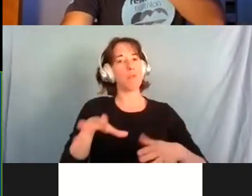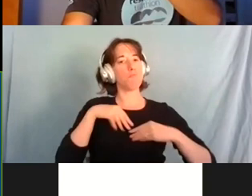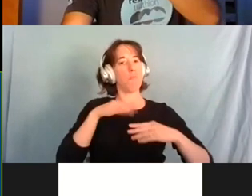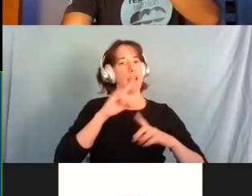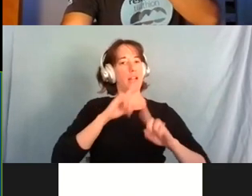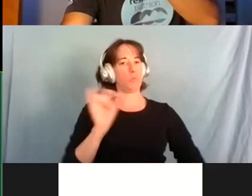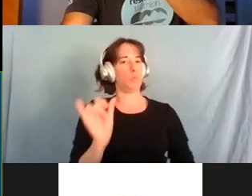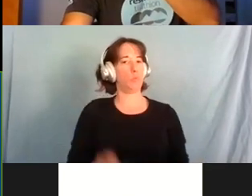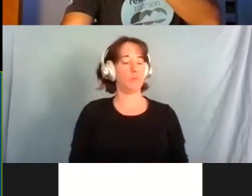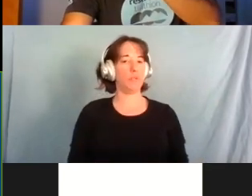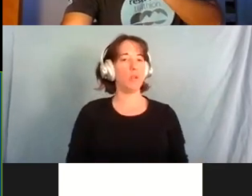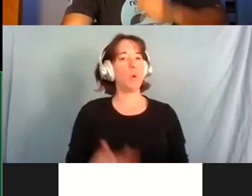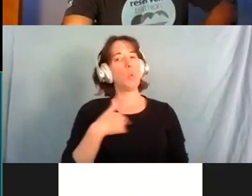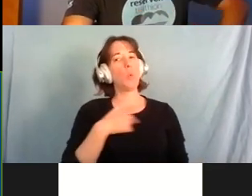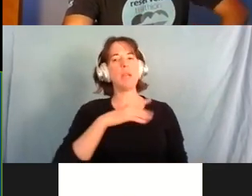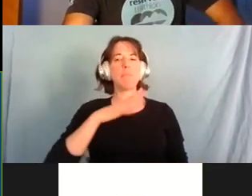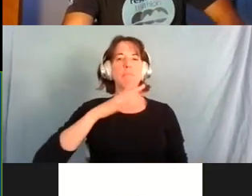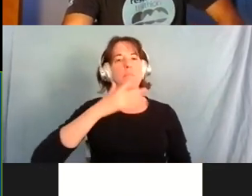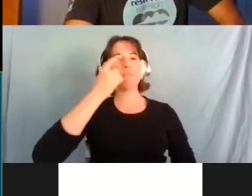We kind of understand we're